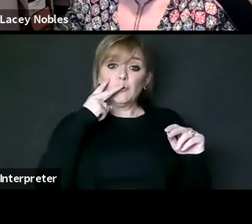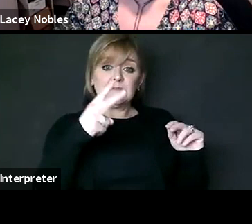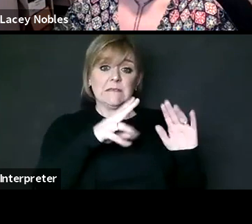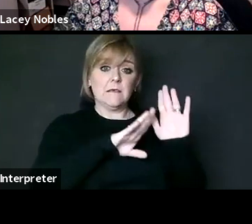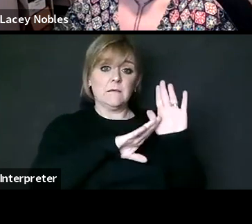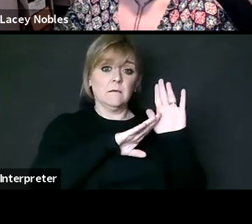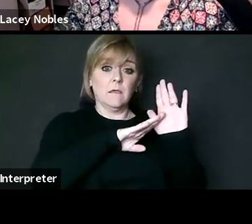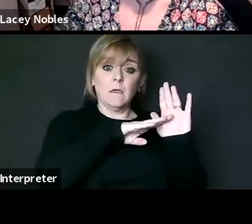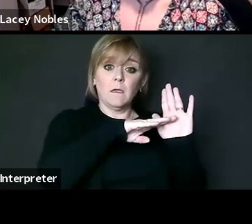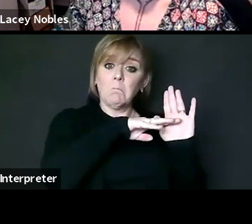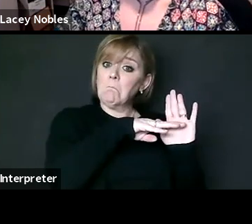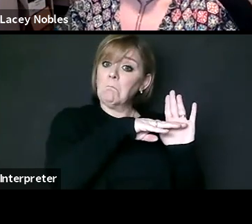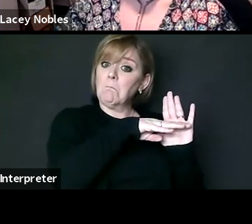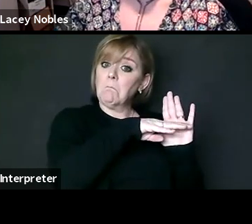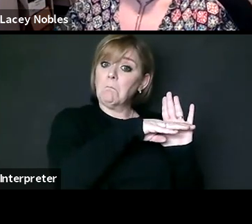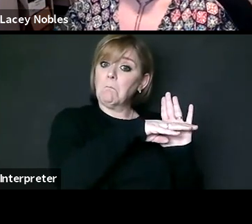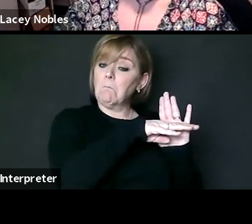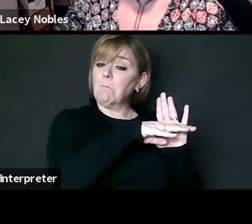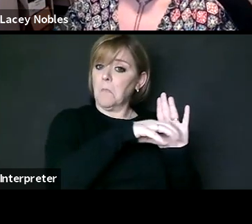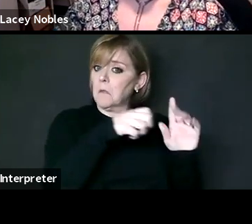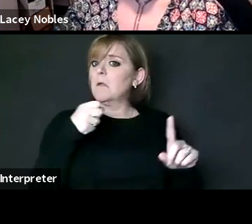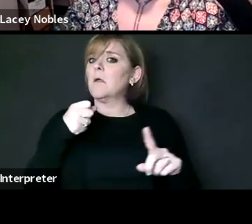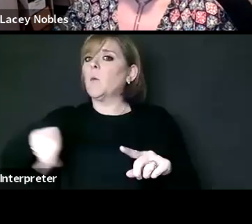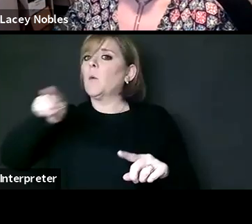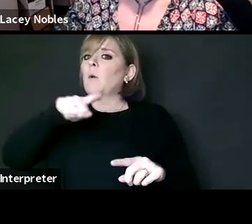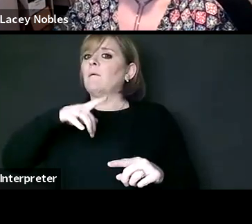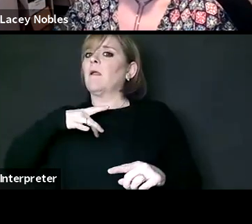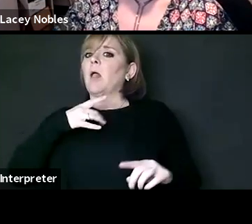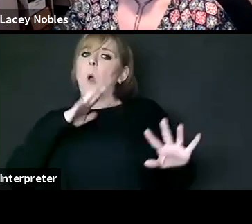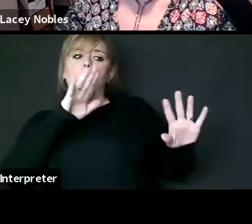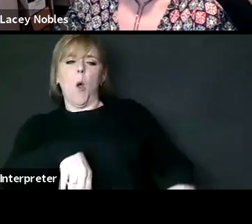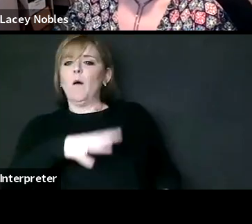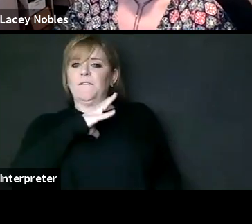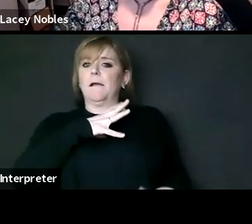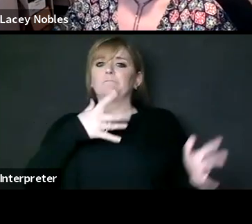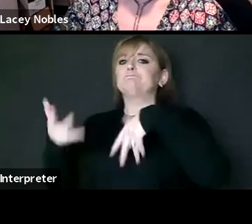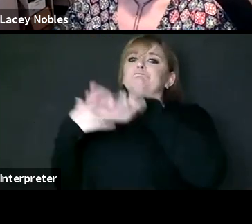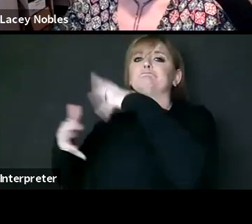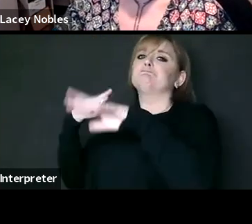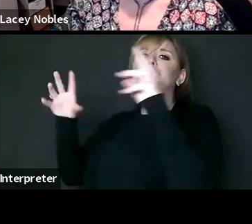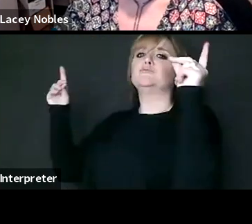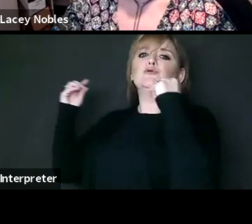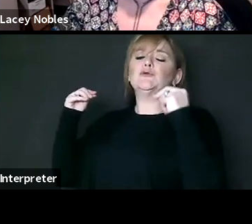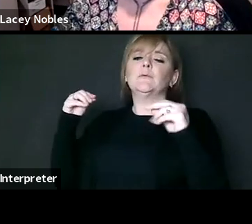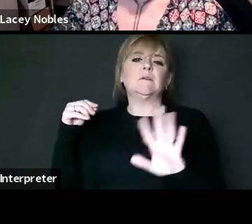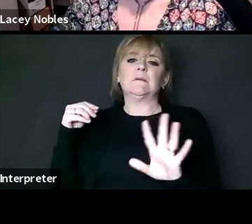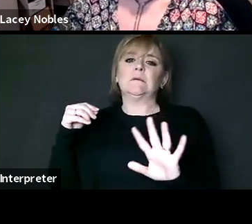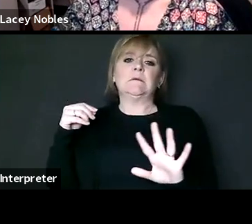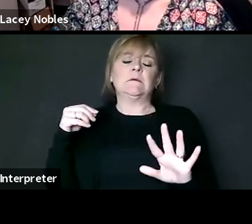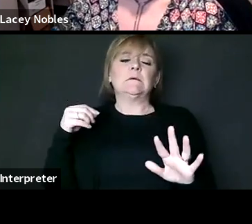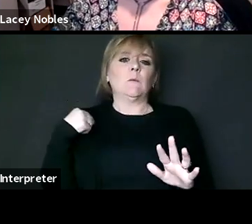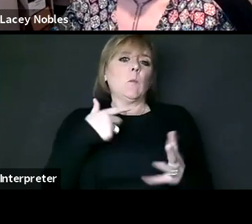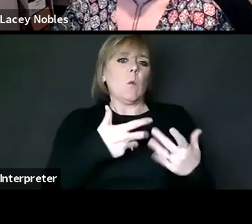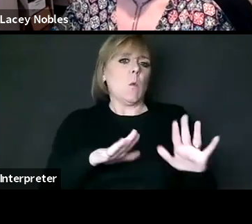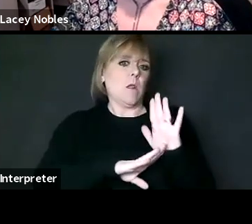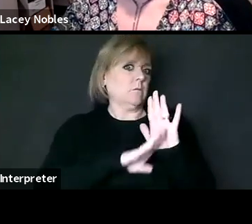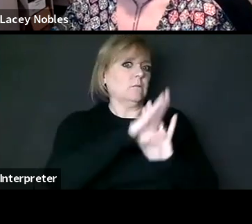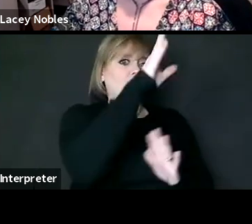off again. And we have contingency plans that we're working on in case that happens. And